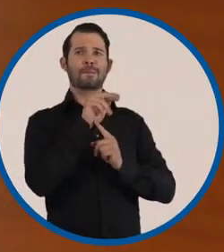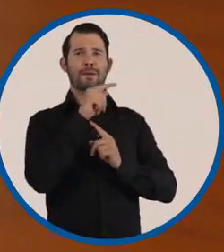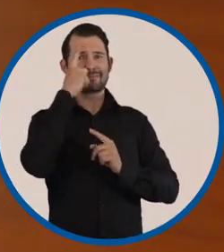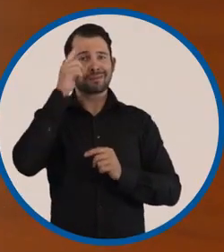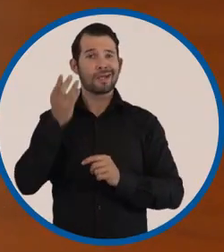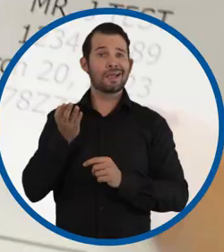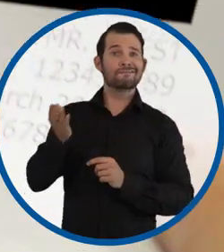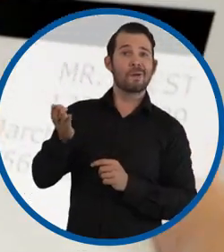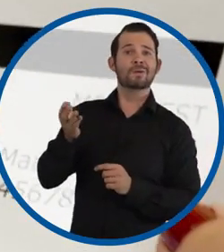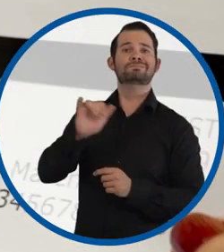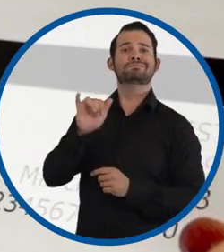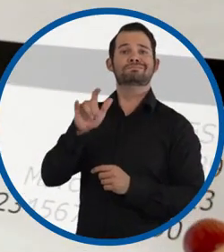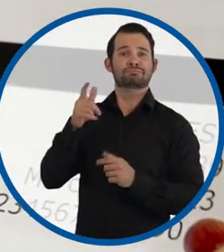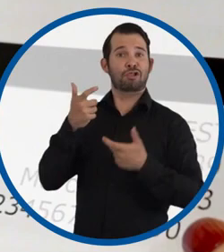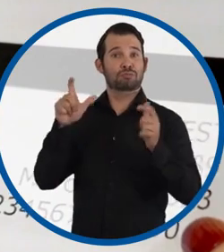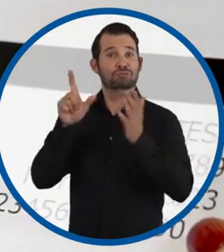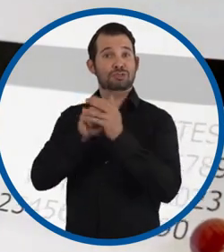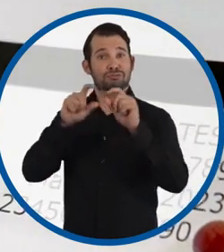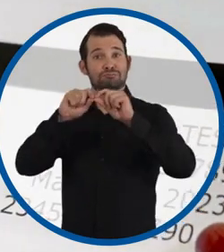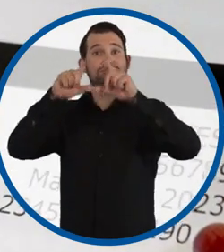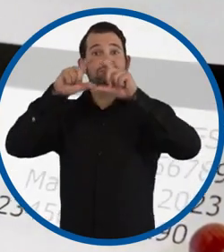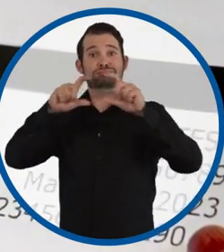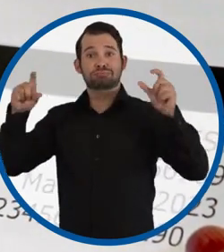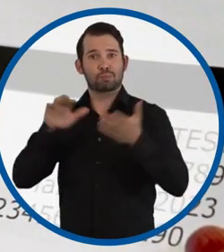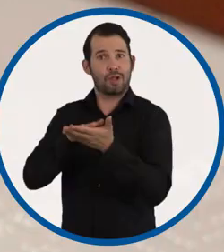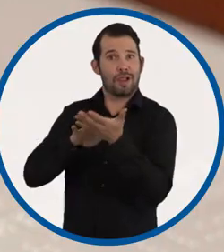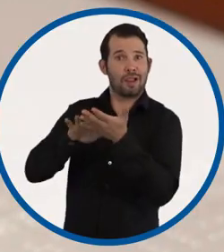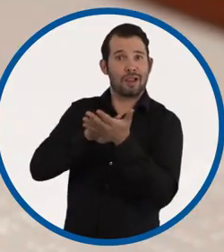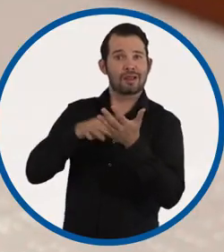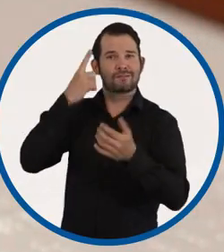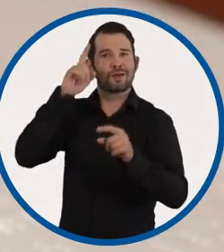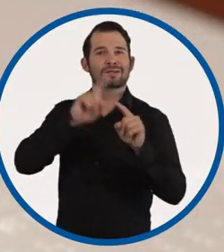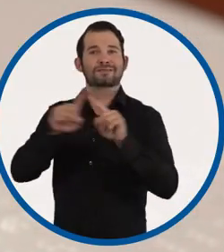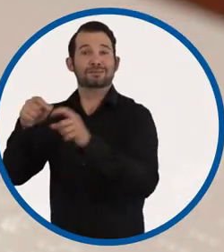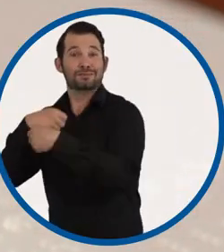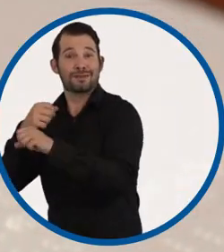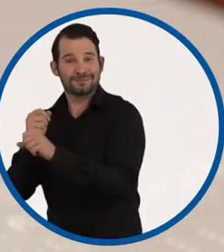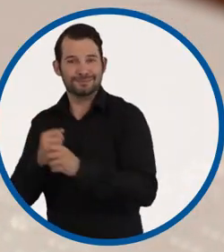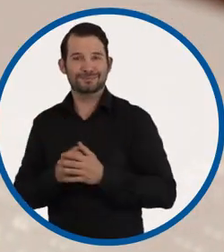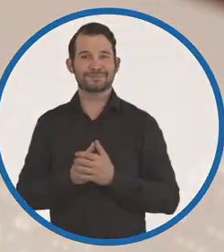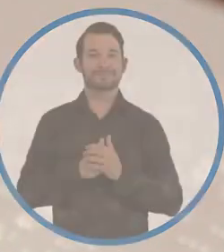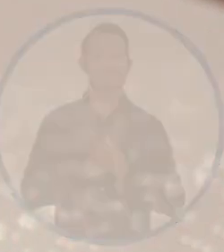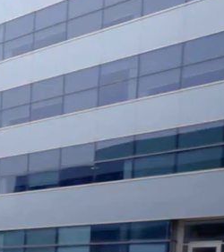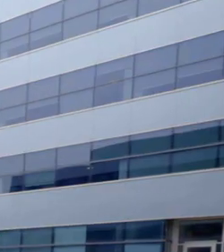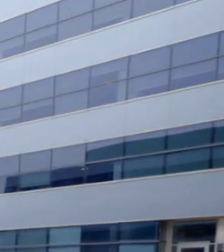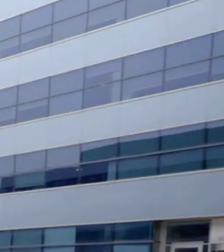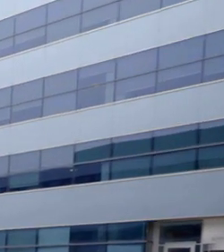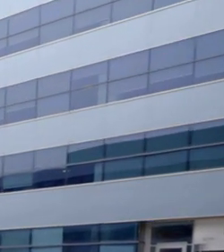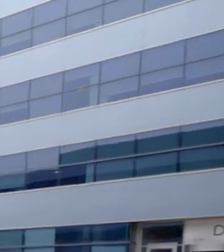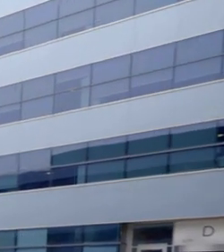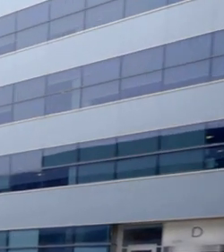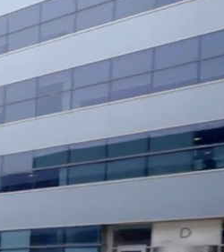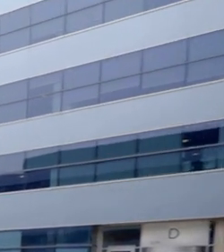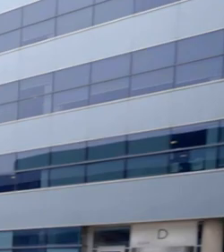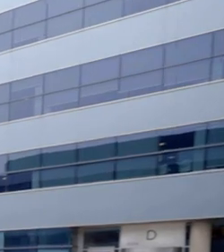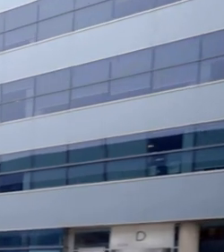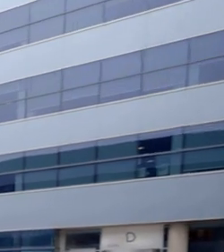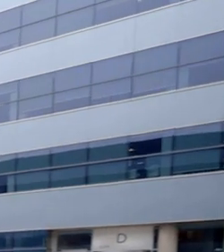offer alternate formats for our invoices, such as large print and braille for our different products.